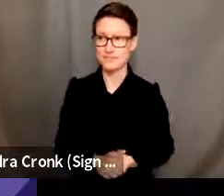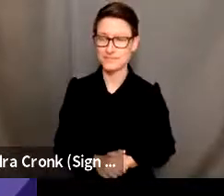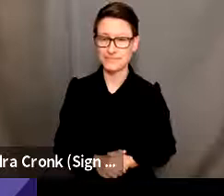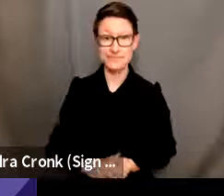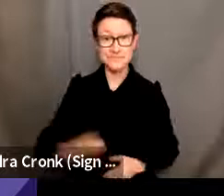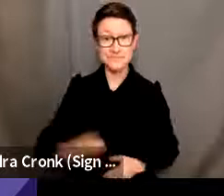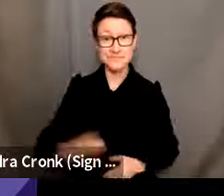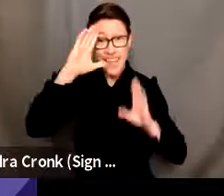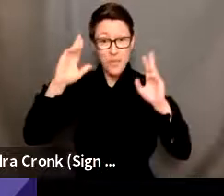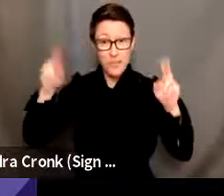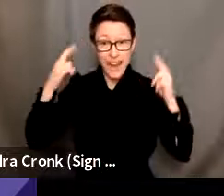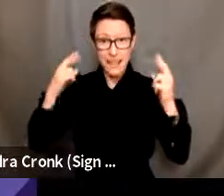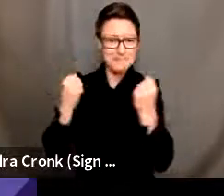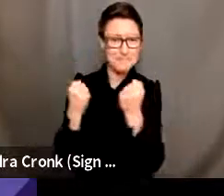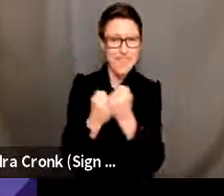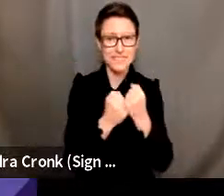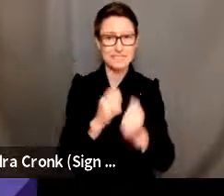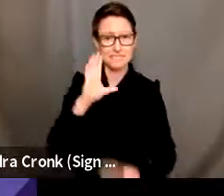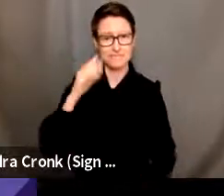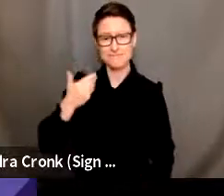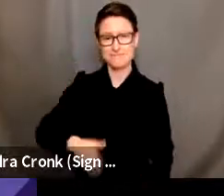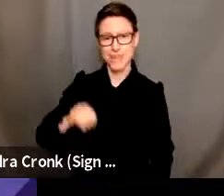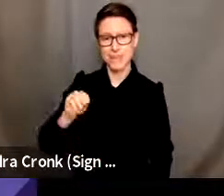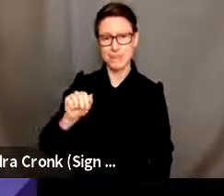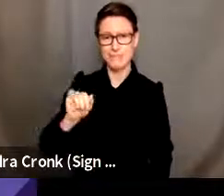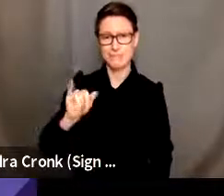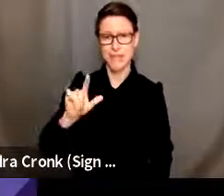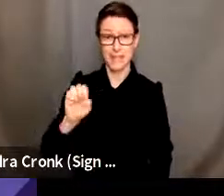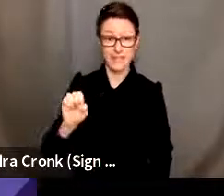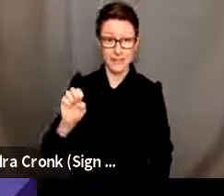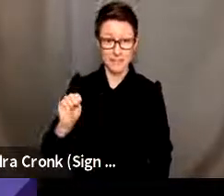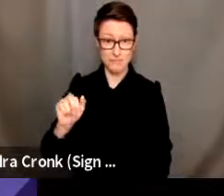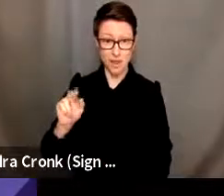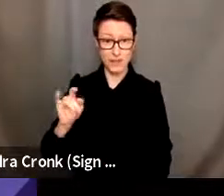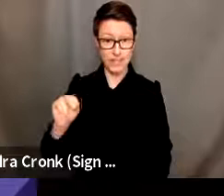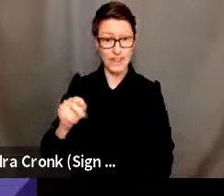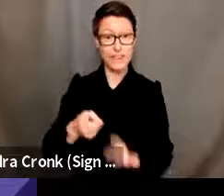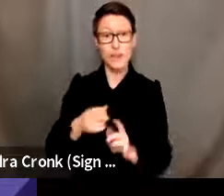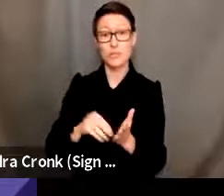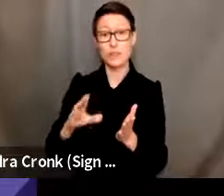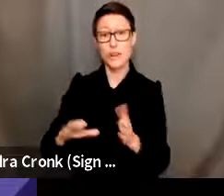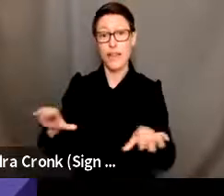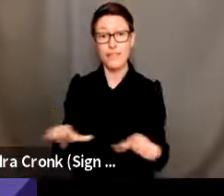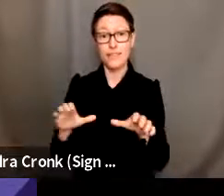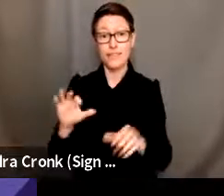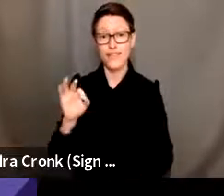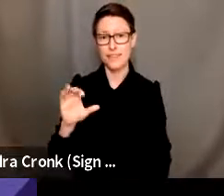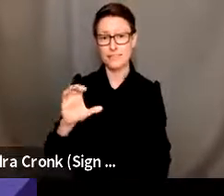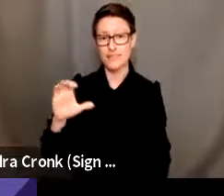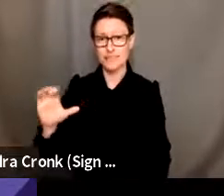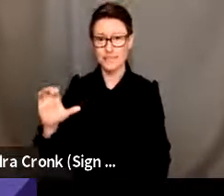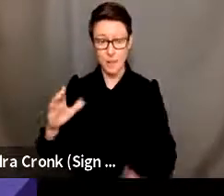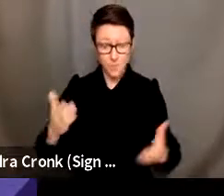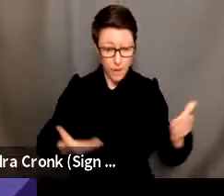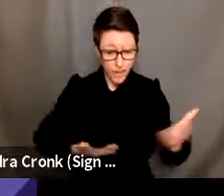Hi, Ram fans. This is Miley Martin from Student Activities at Fresno City College, and I want to welcome all of you to the Spring Volunteer Fair,